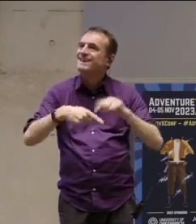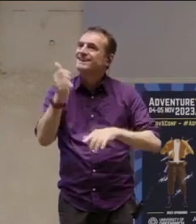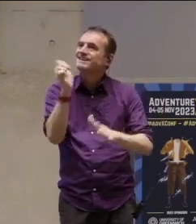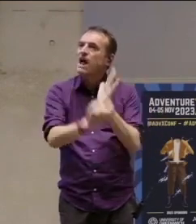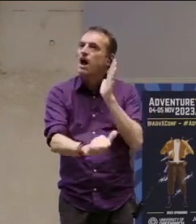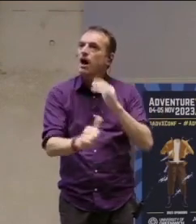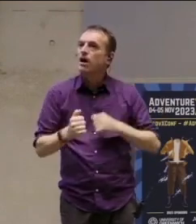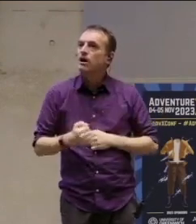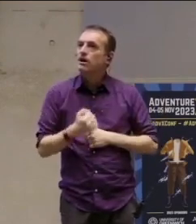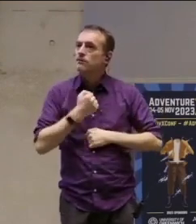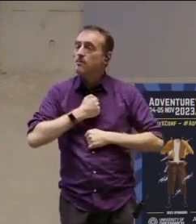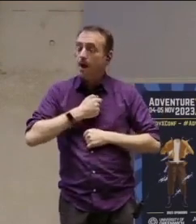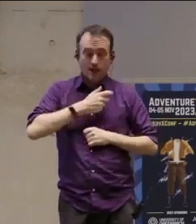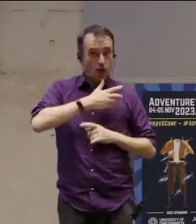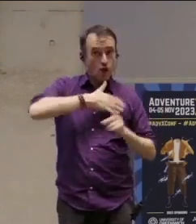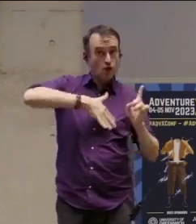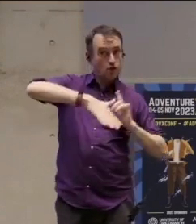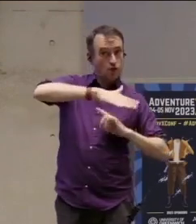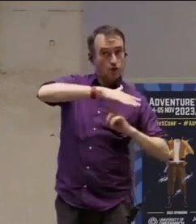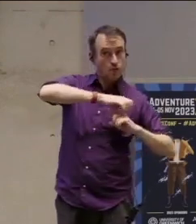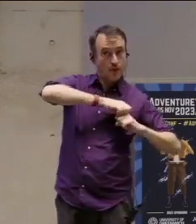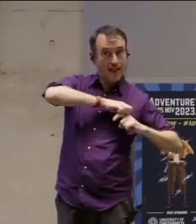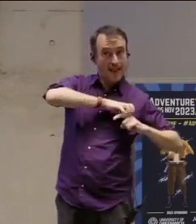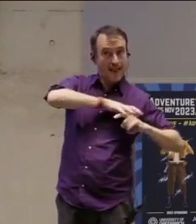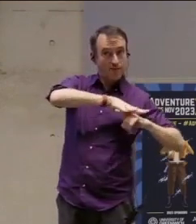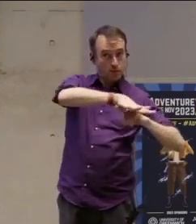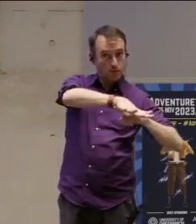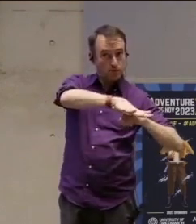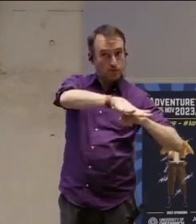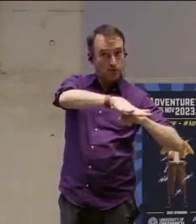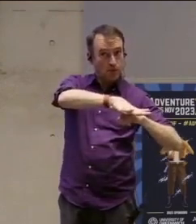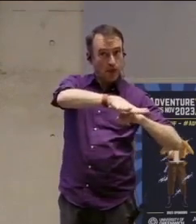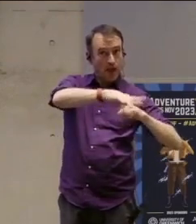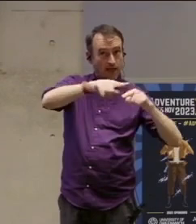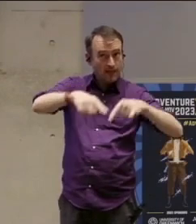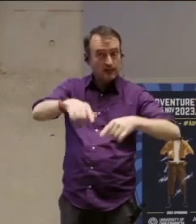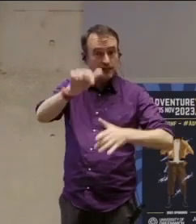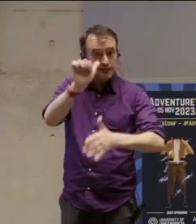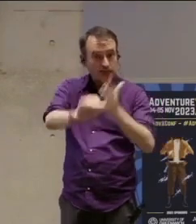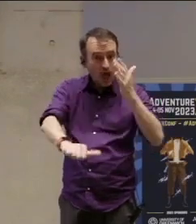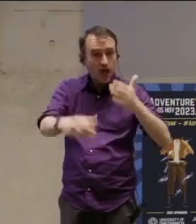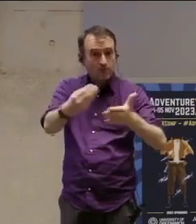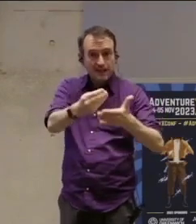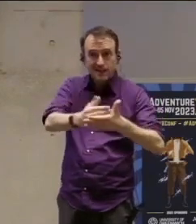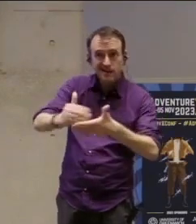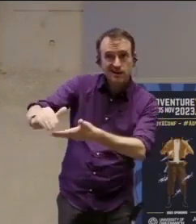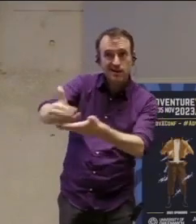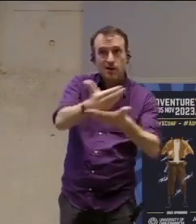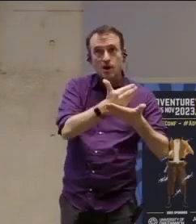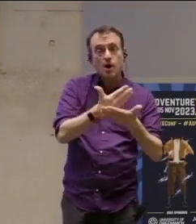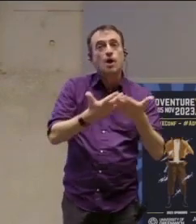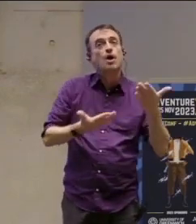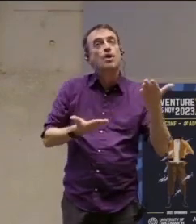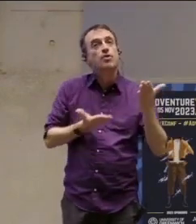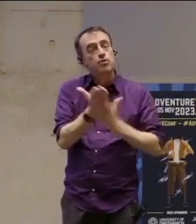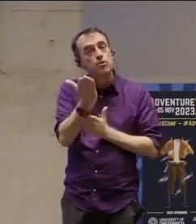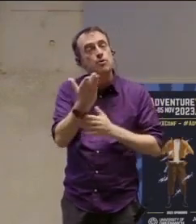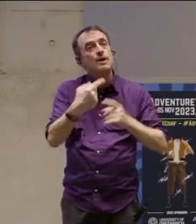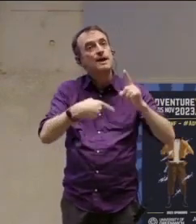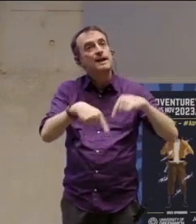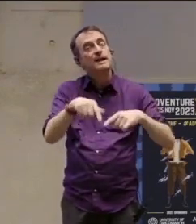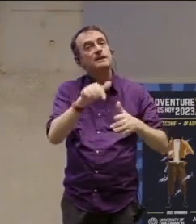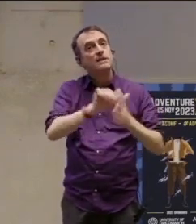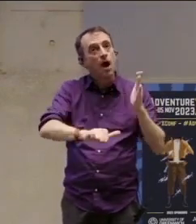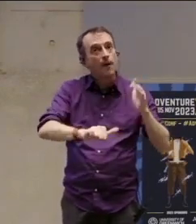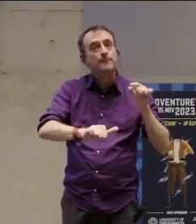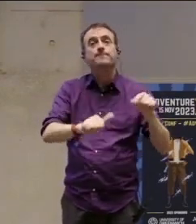social platform influence to kind of push the Kickstarter. So I'll say that to say, there probably is a lot of pushback, and I have tried to pitch this